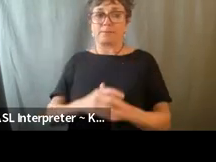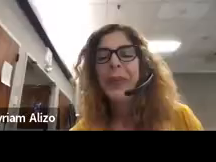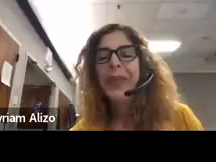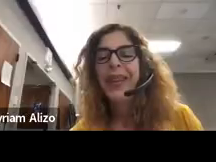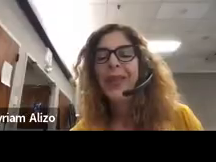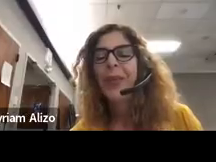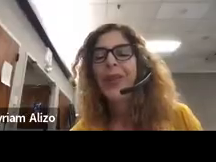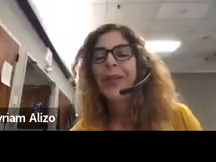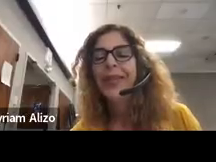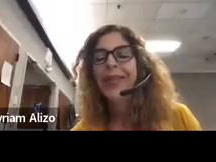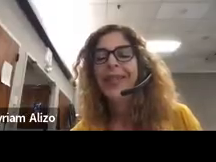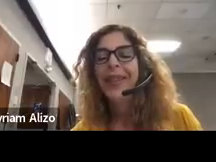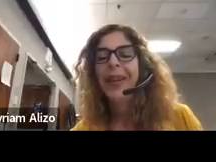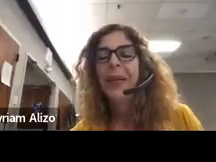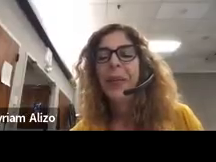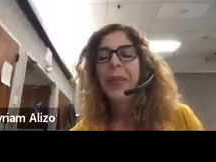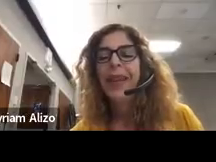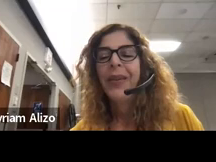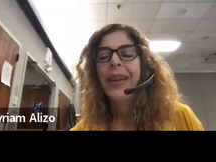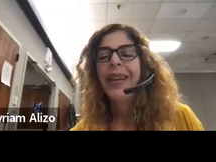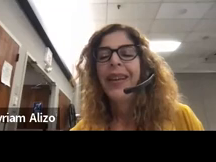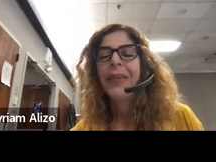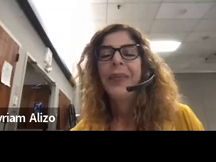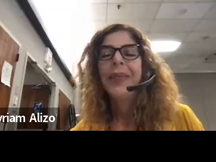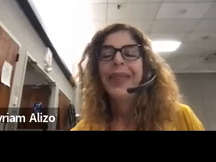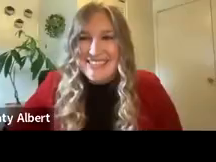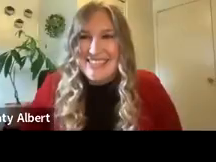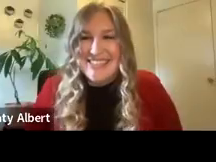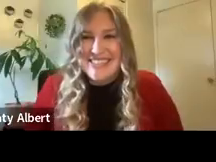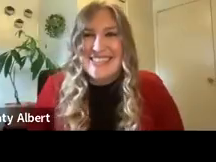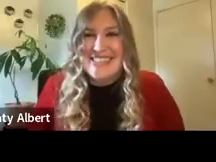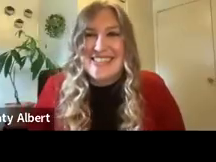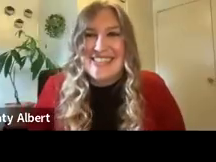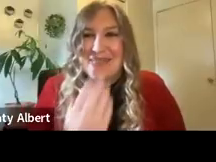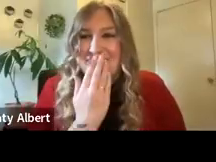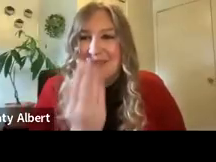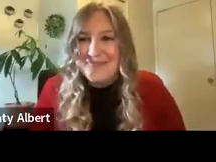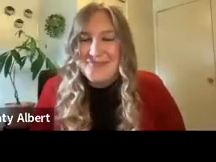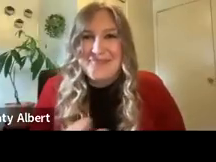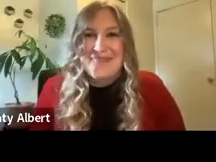Thank you. Thank you so much. Thank you, Kate. Bye-bye. Bye.